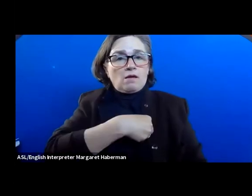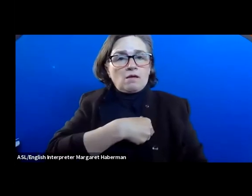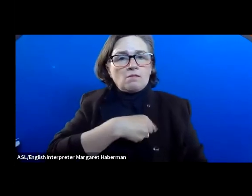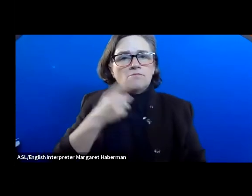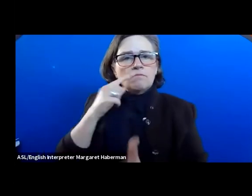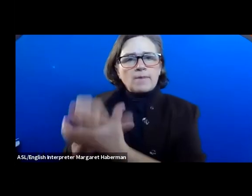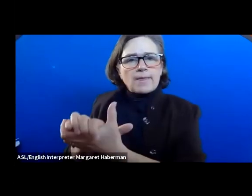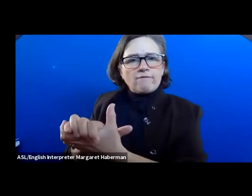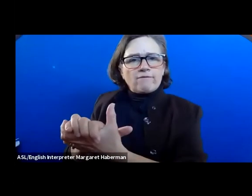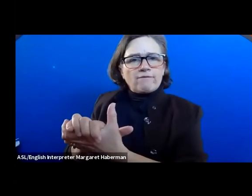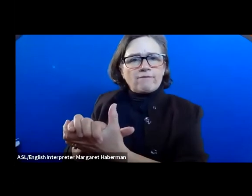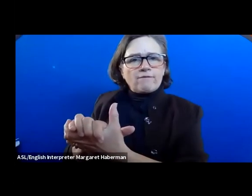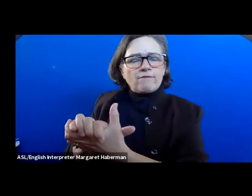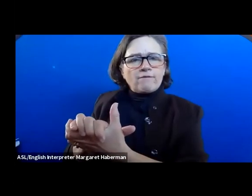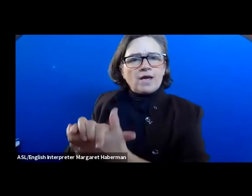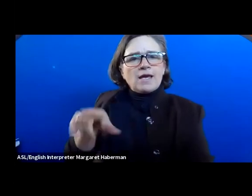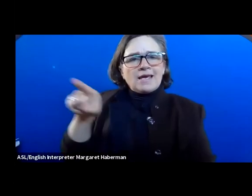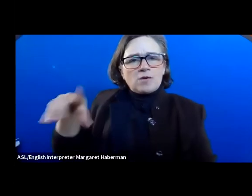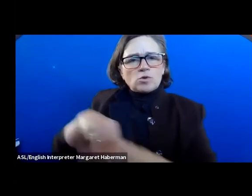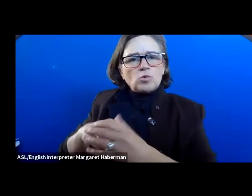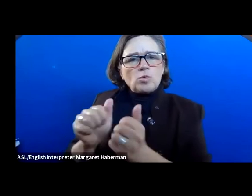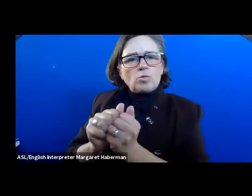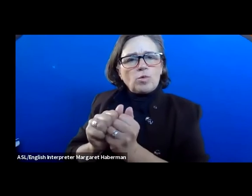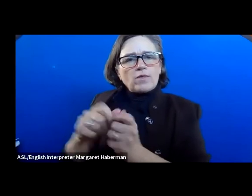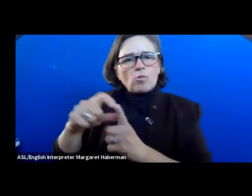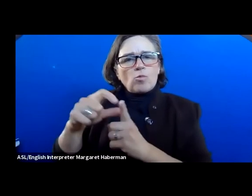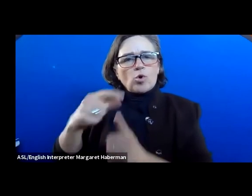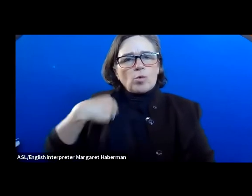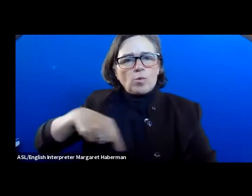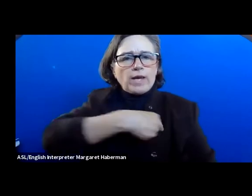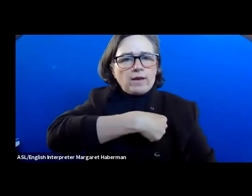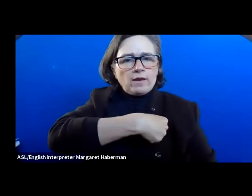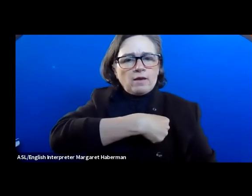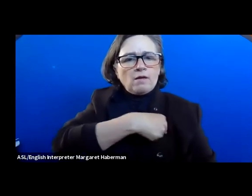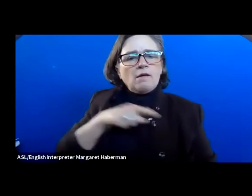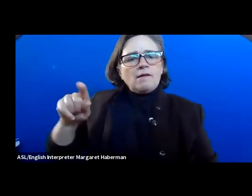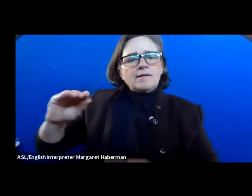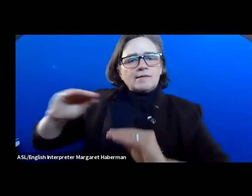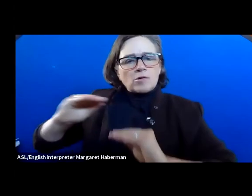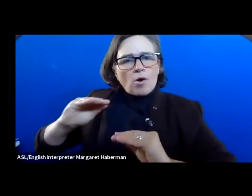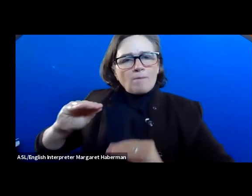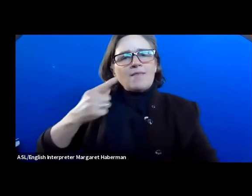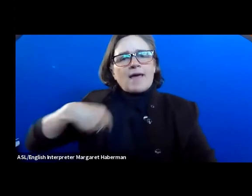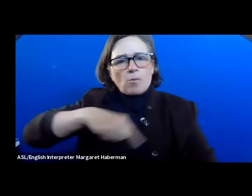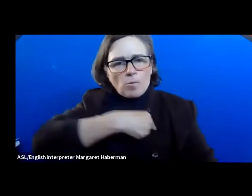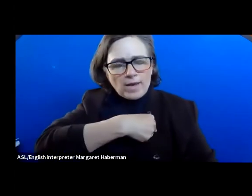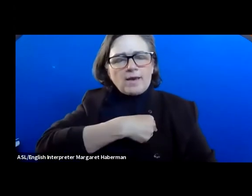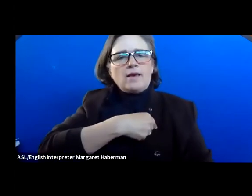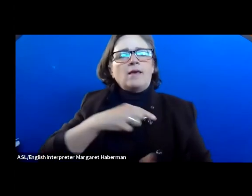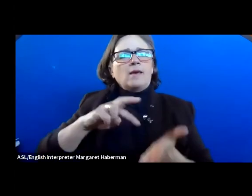saw him as part of that we. He taught me that we has many, many, many different